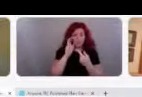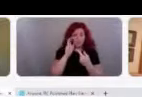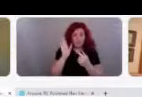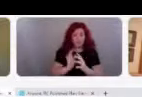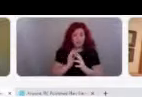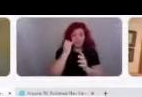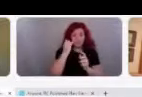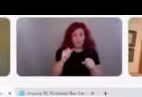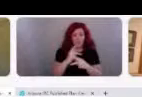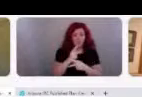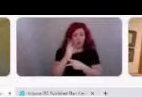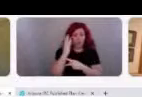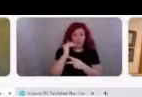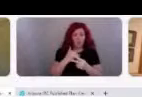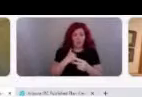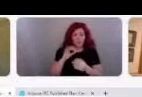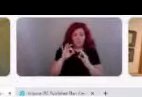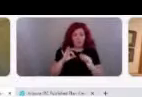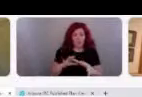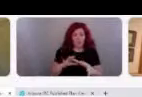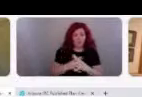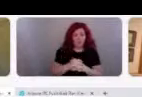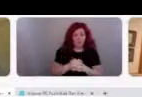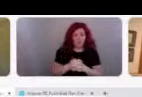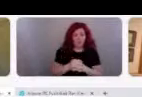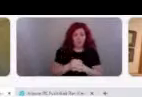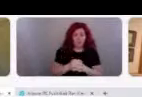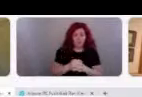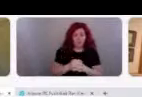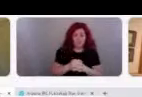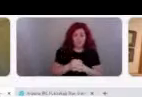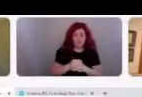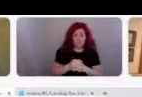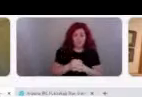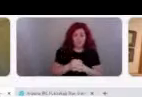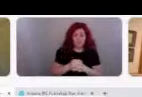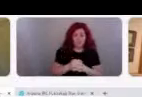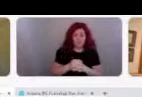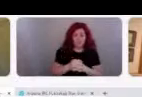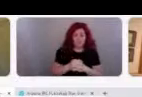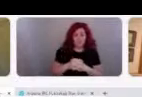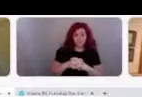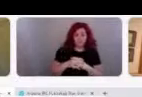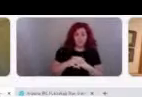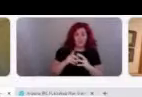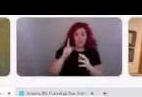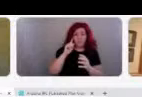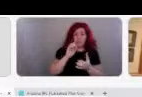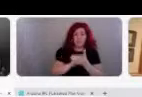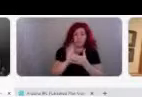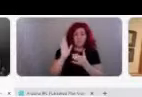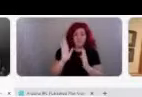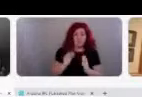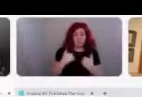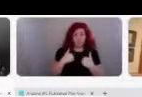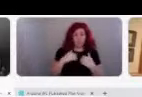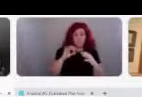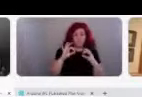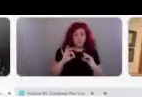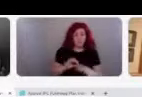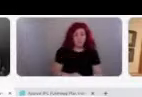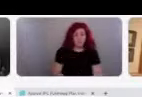we could figure out why we're getting that feedback that would be helpful uh commissioner lerner i believe it's the the speaker who is having the